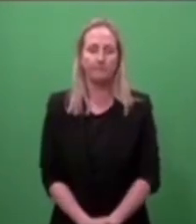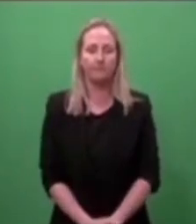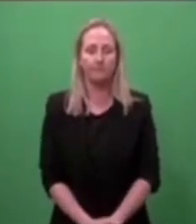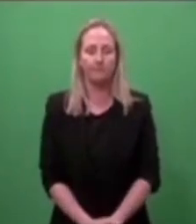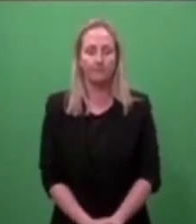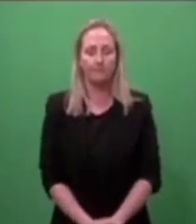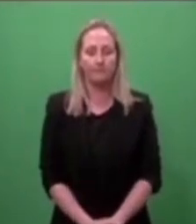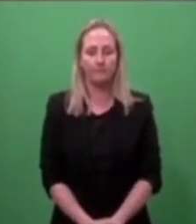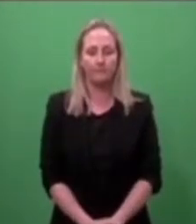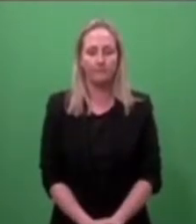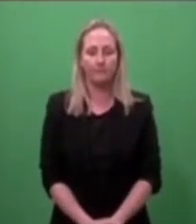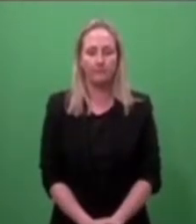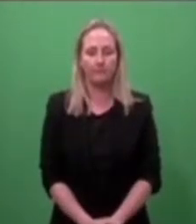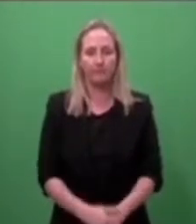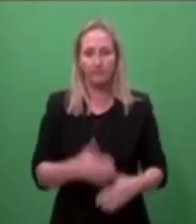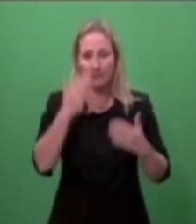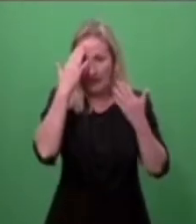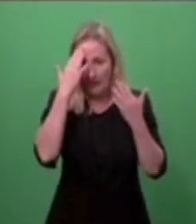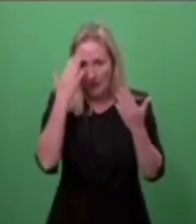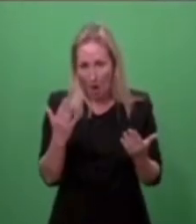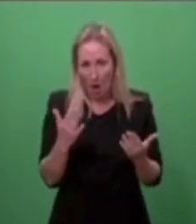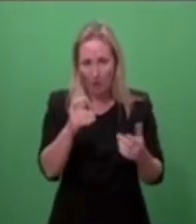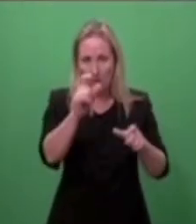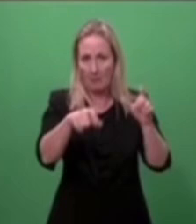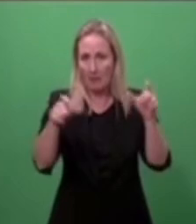to acknowledge those who are no longer with us,